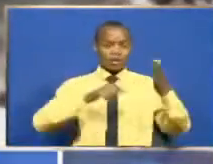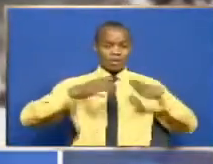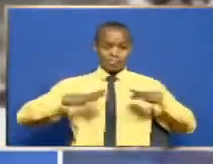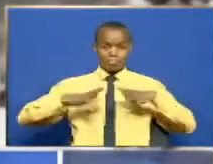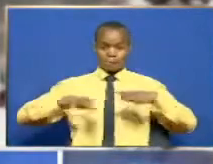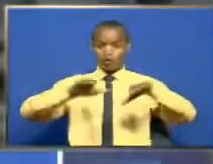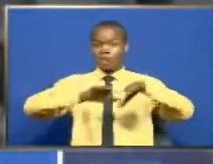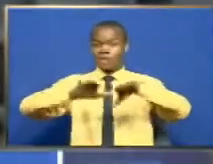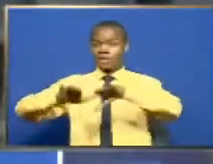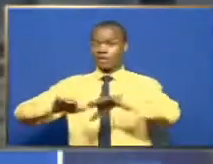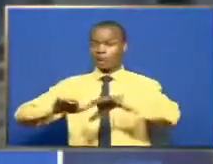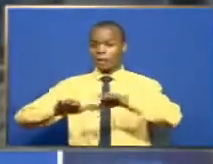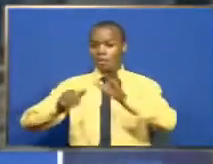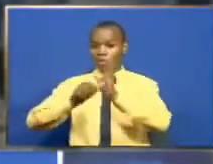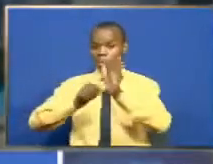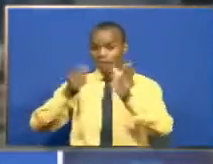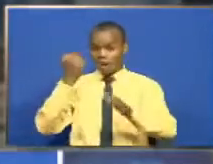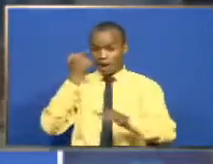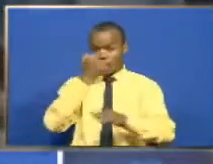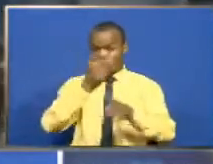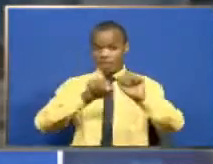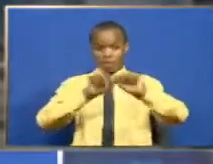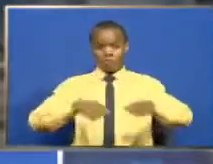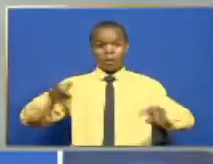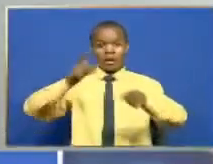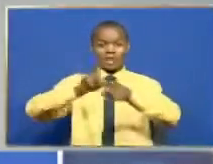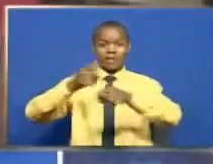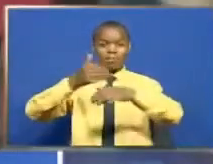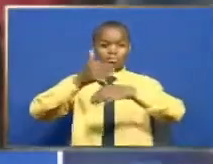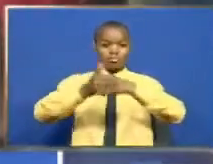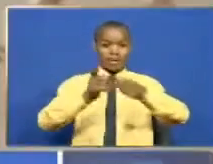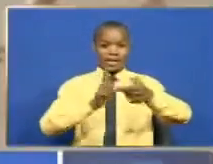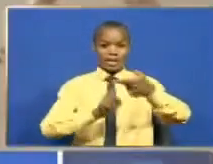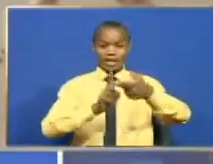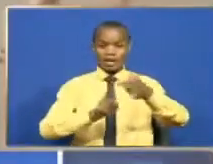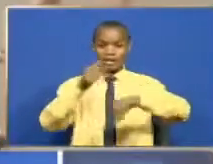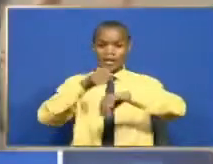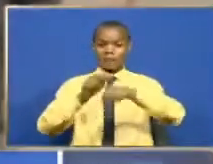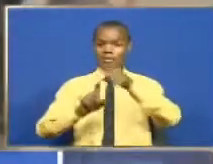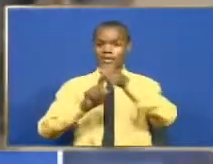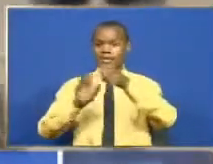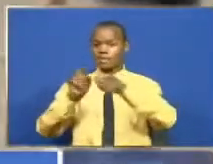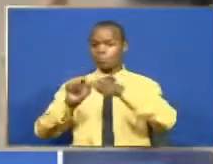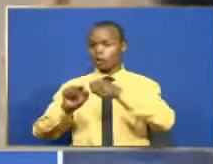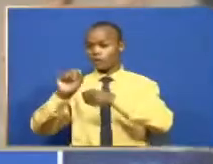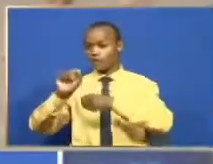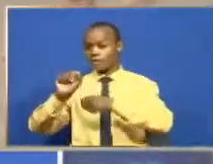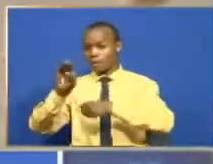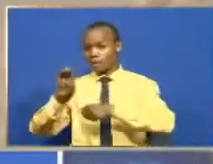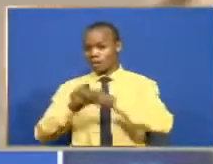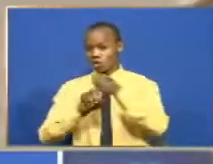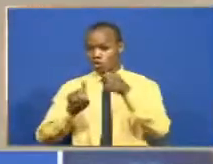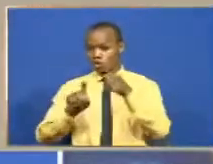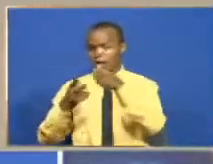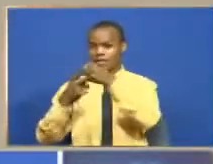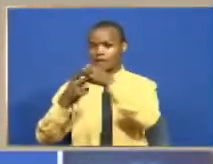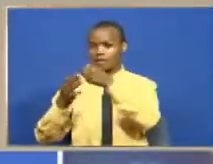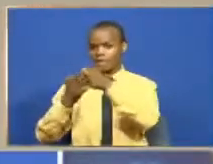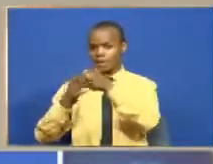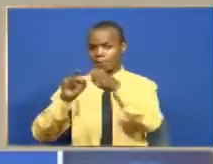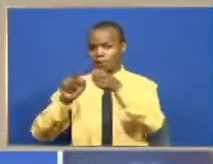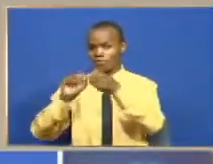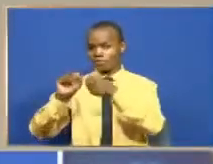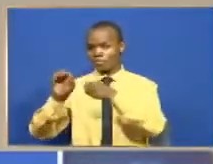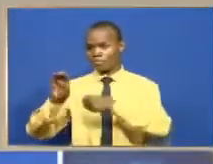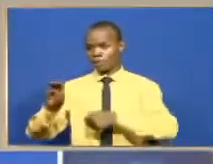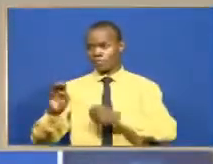from glaucoma is likely to grow in the next few years from the current 60.5 million to 79.5 million.